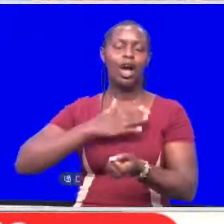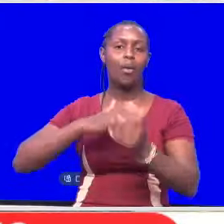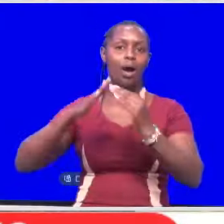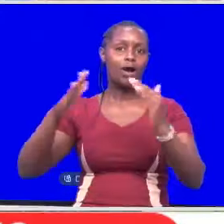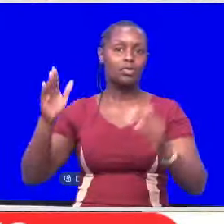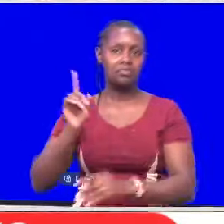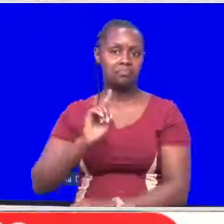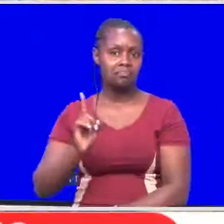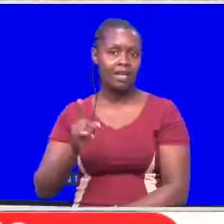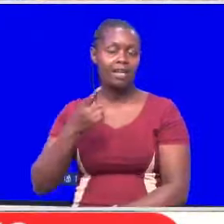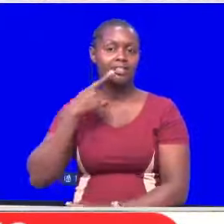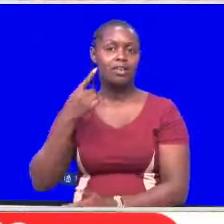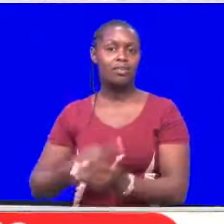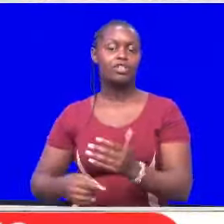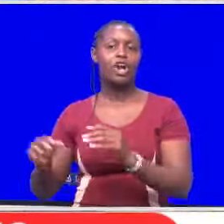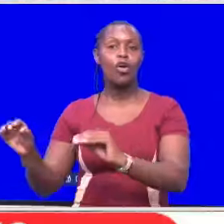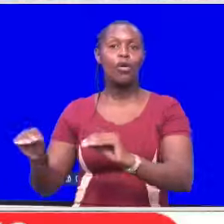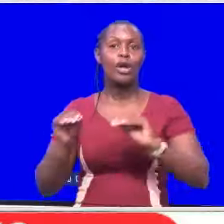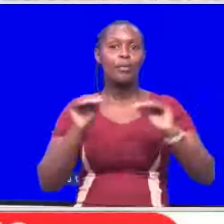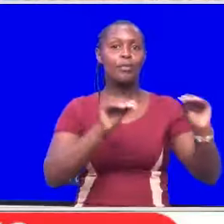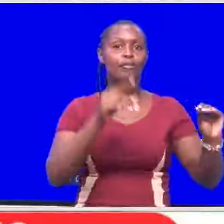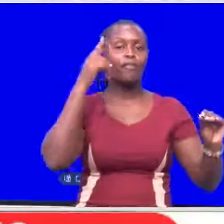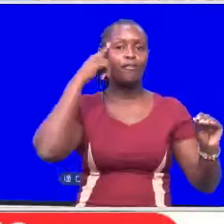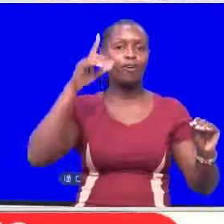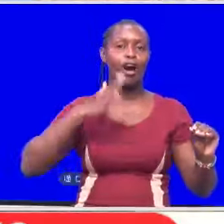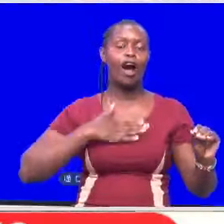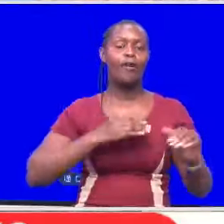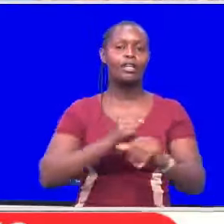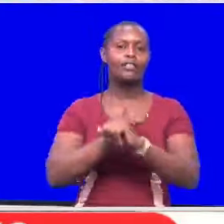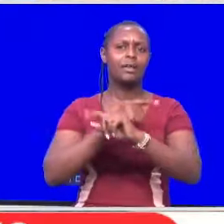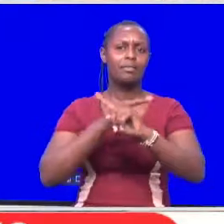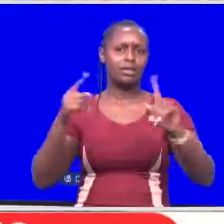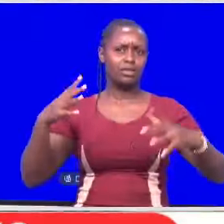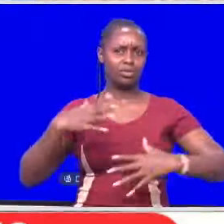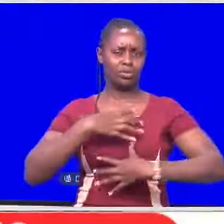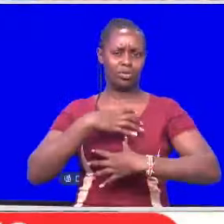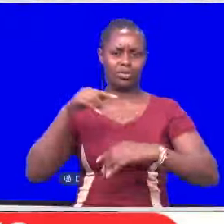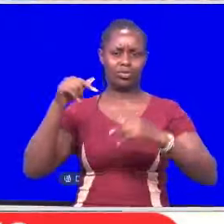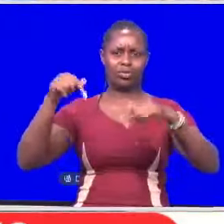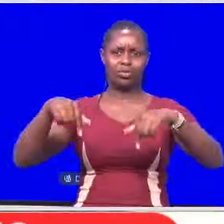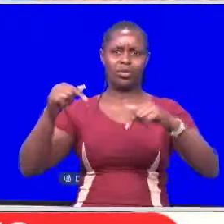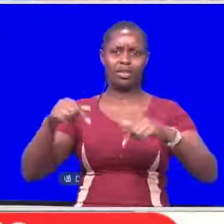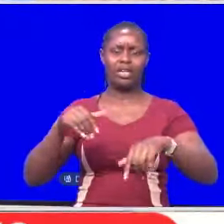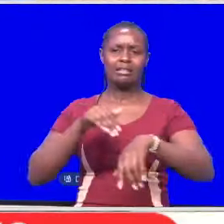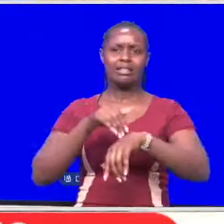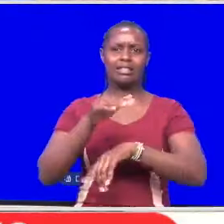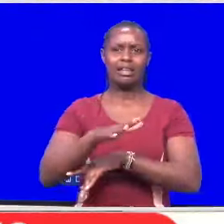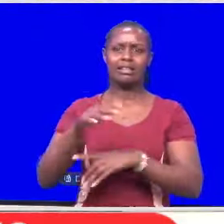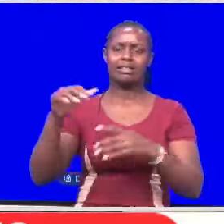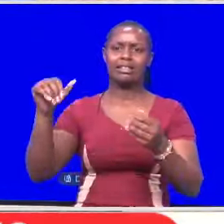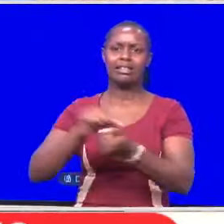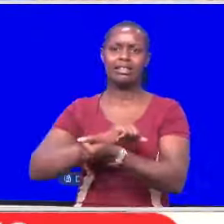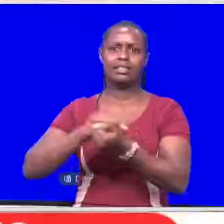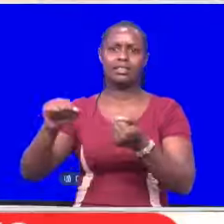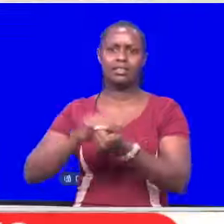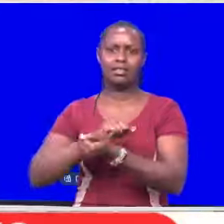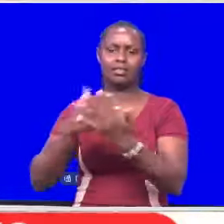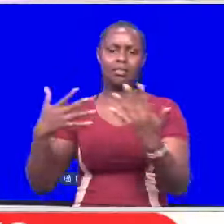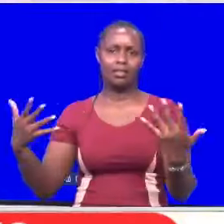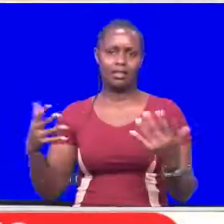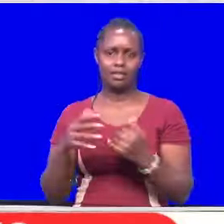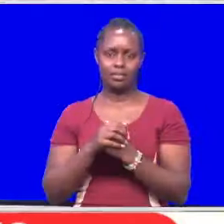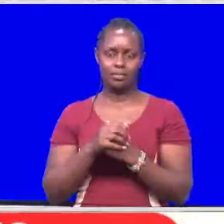our safety. Sasa lakini tumeshangaa, tumeona tuma bulldozer hapa. Zimekuja kino time. Unaona?